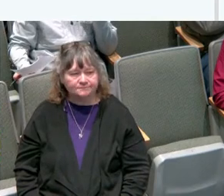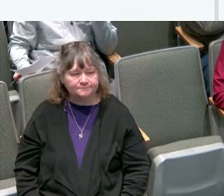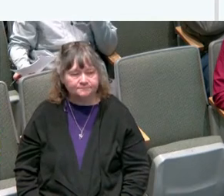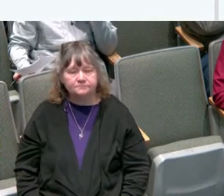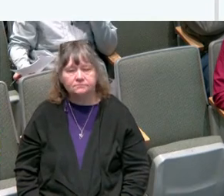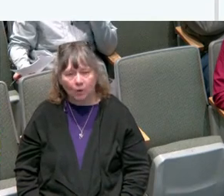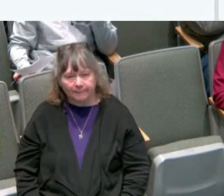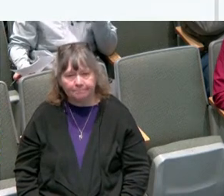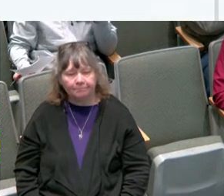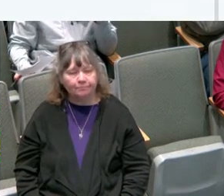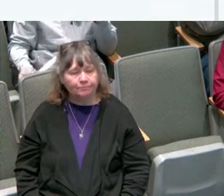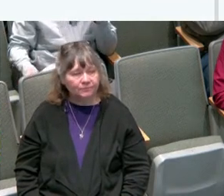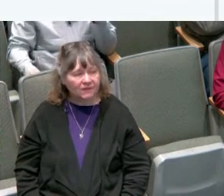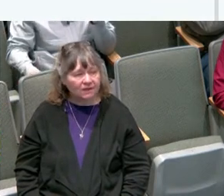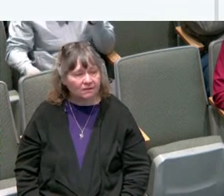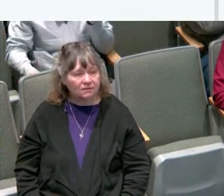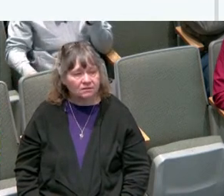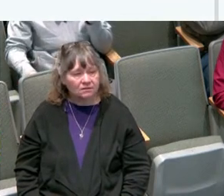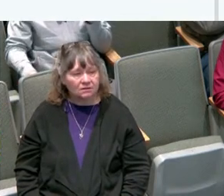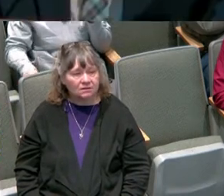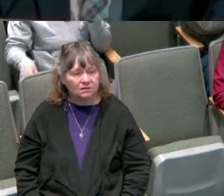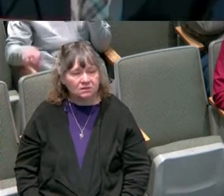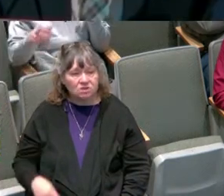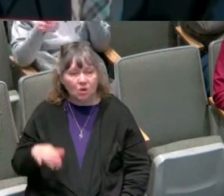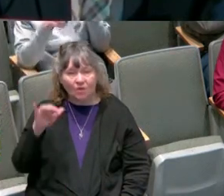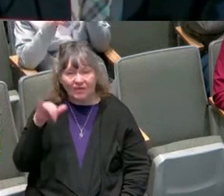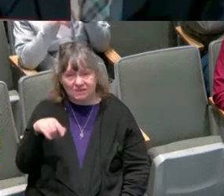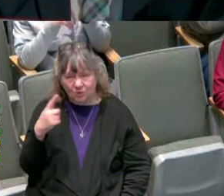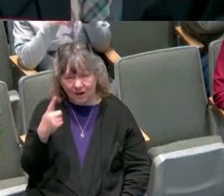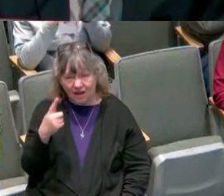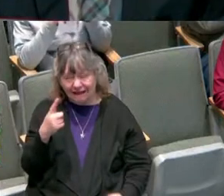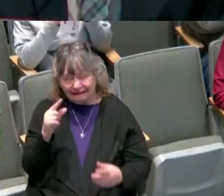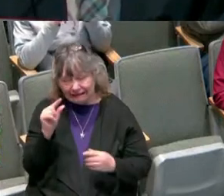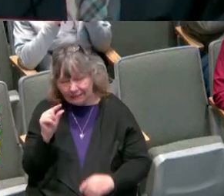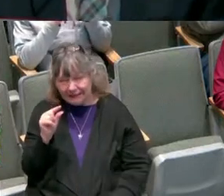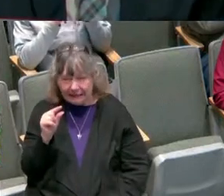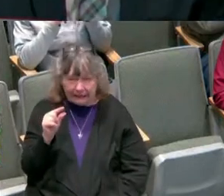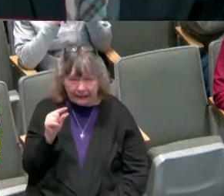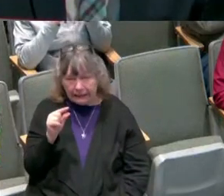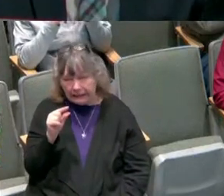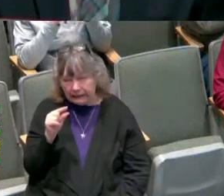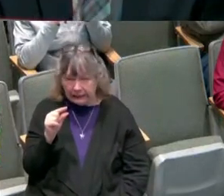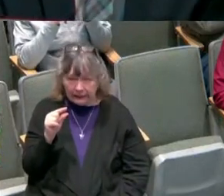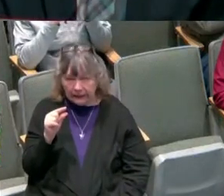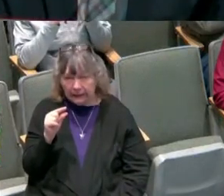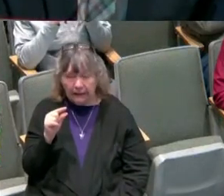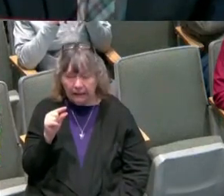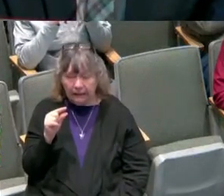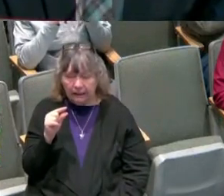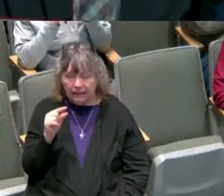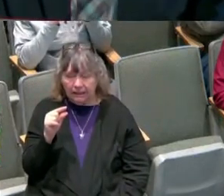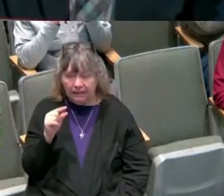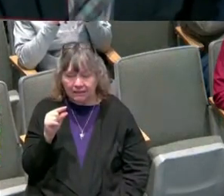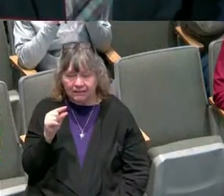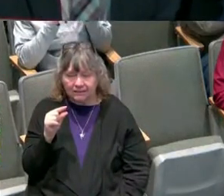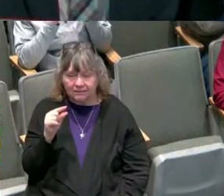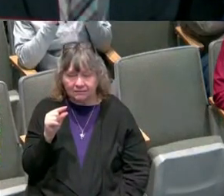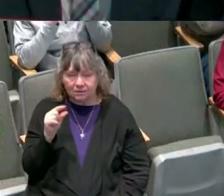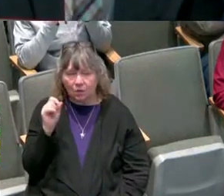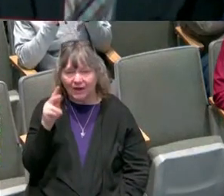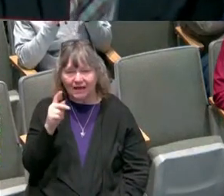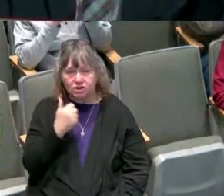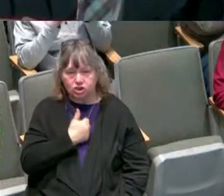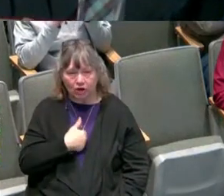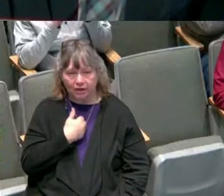um okay so this um it turns out this one is a little bit um okay sorry